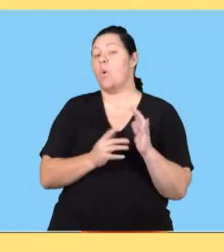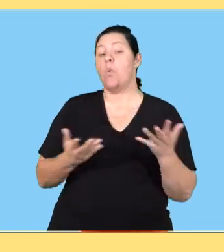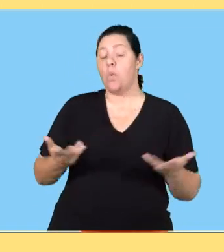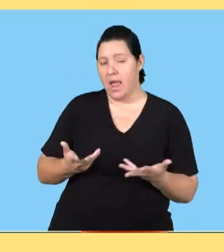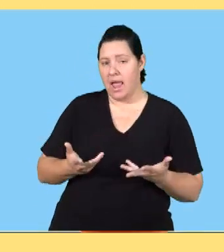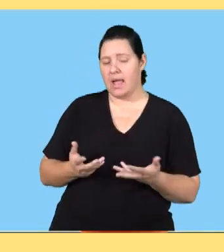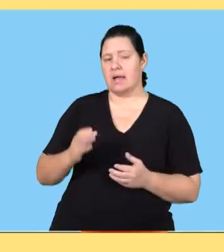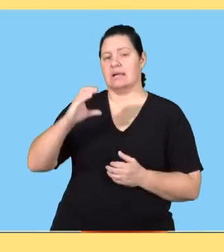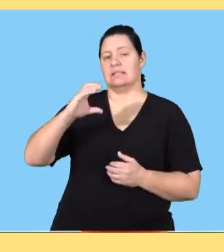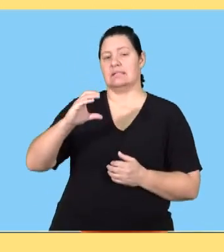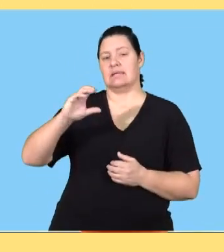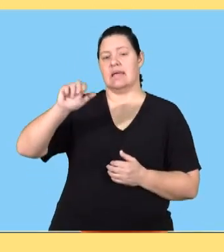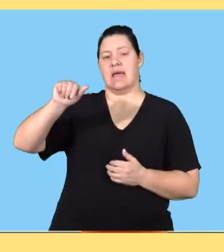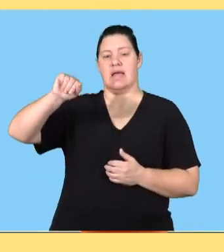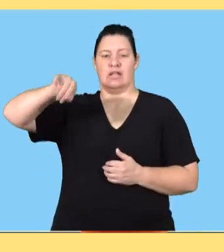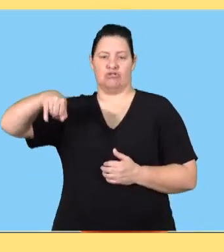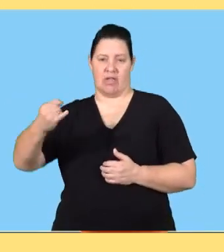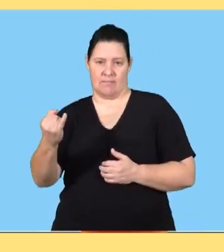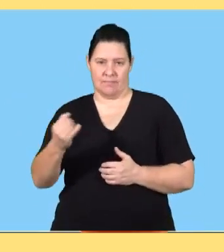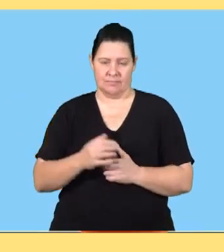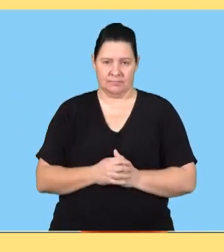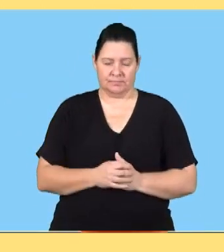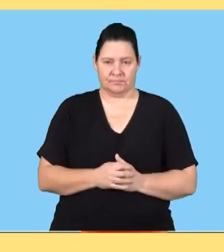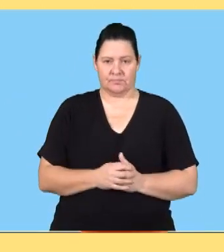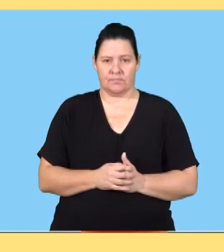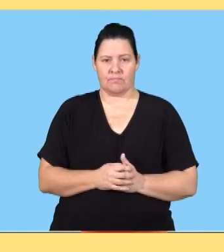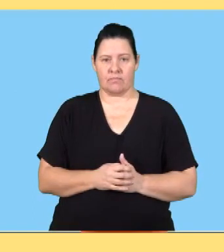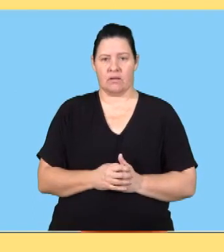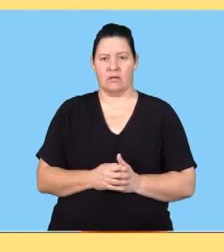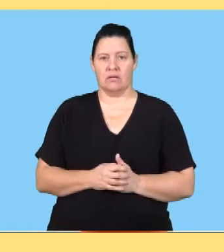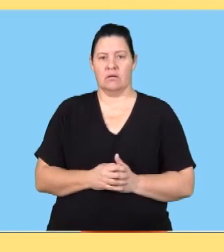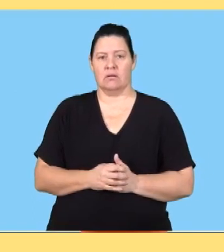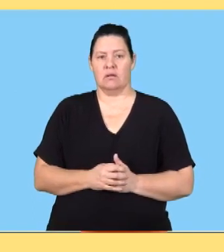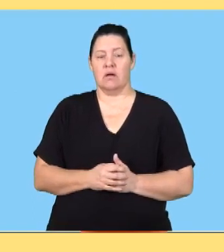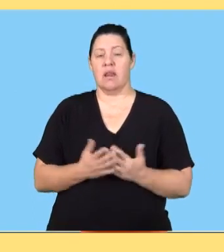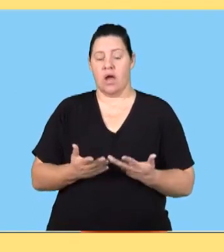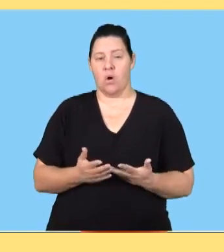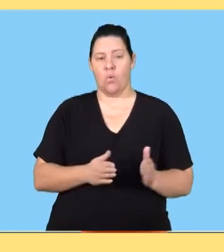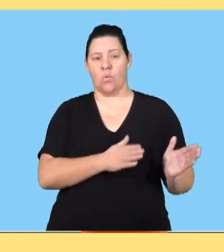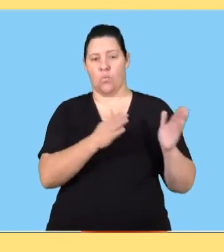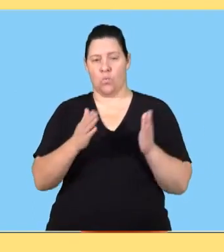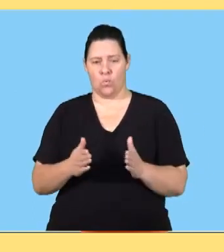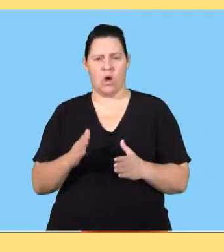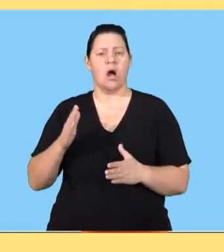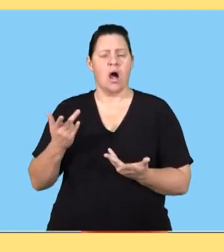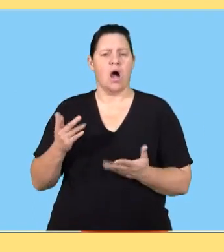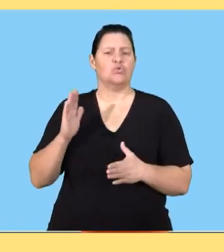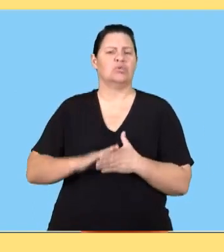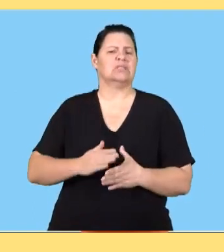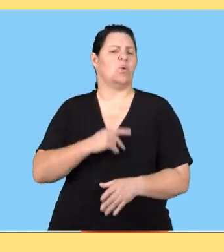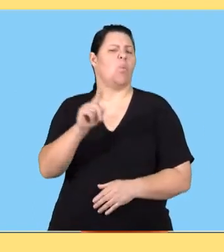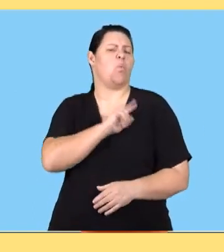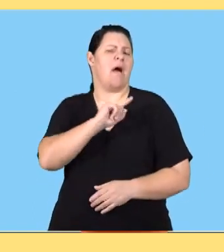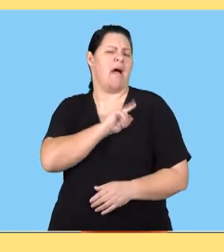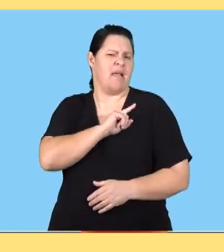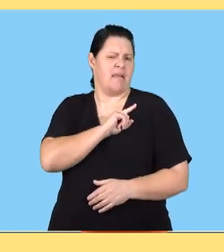we call the Creditors' Allowances Journal. Now, we are going to move on to the reasons.